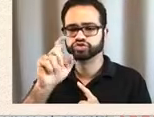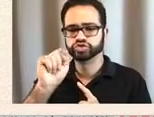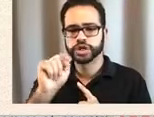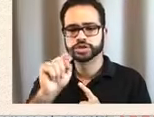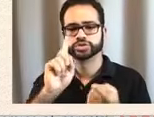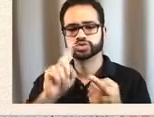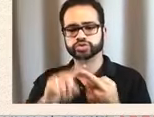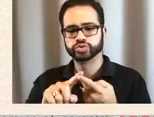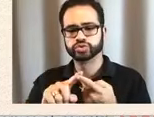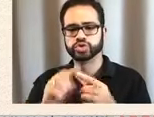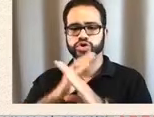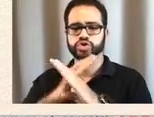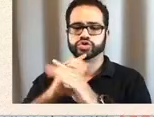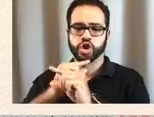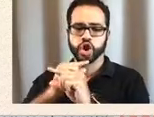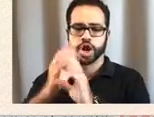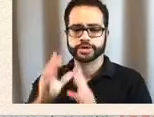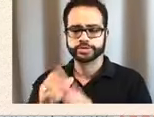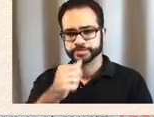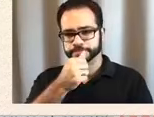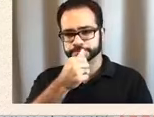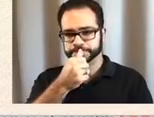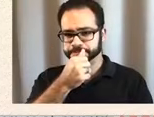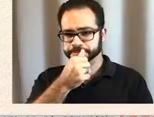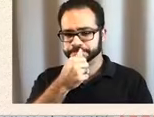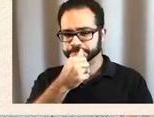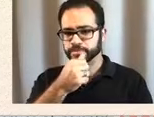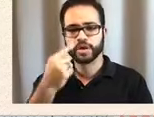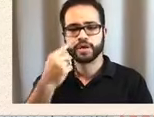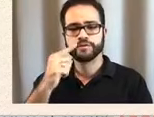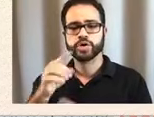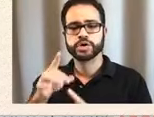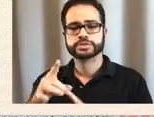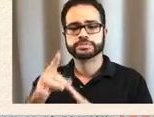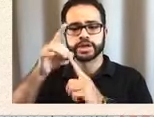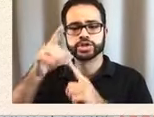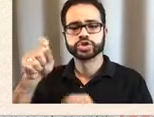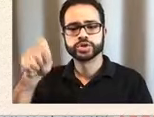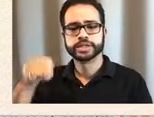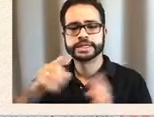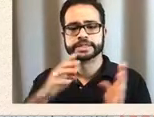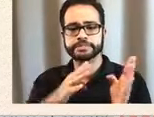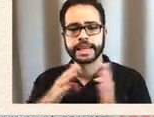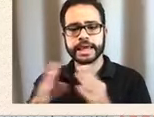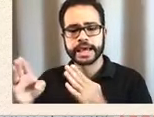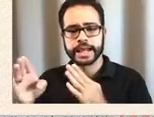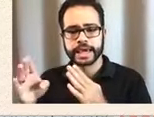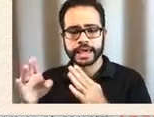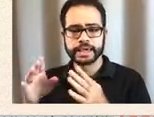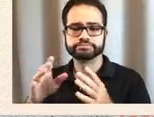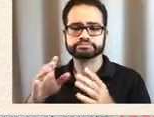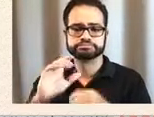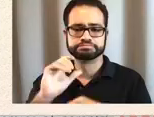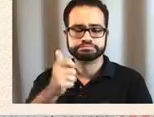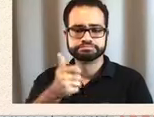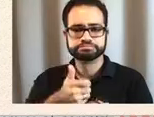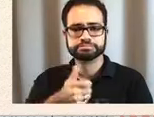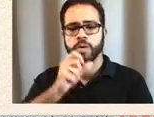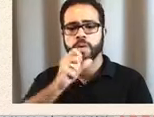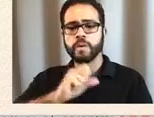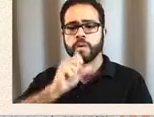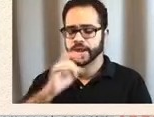But basically, in the special needs planning arena, the age of 18 is kind of a line